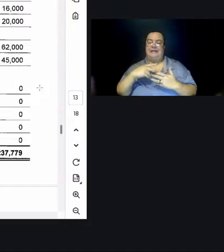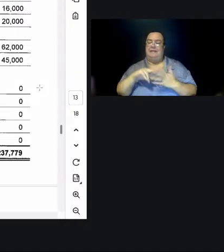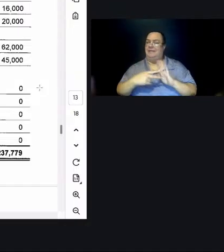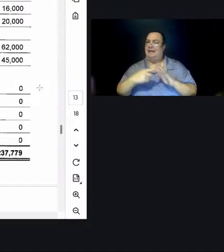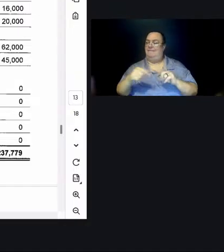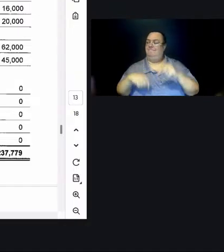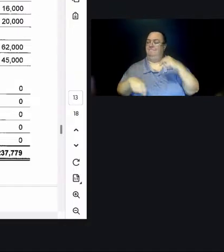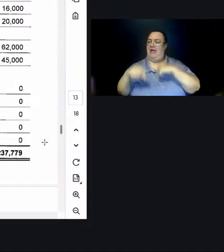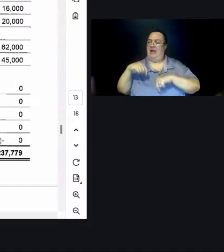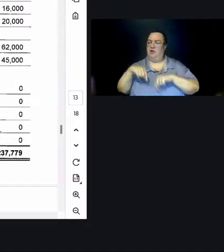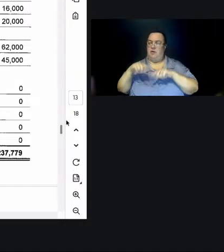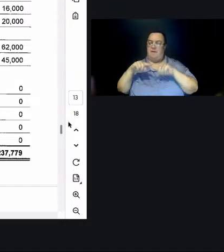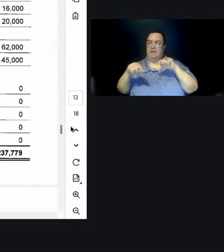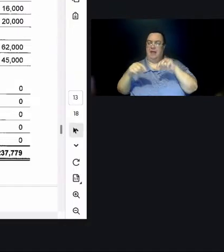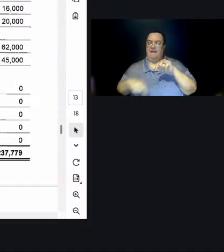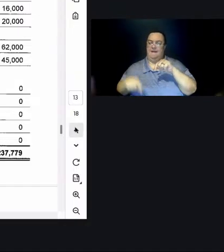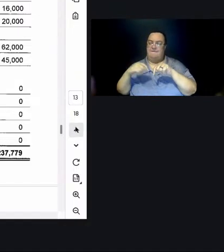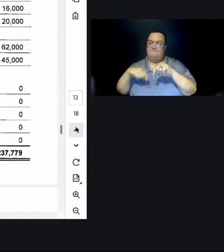in